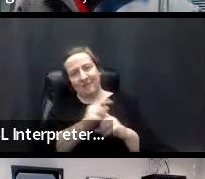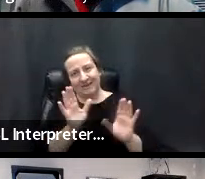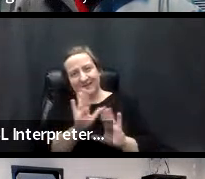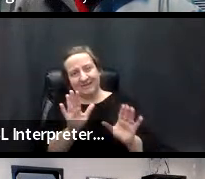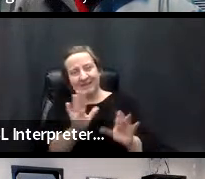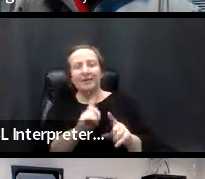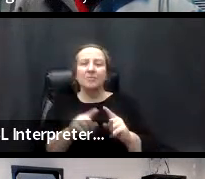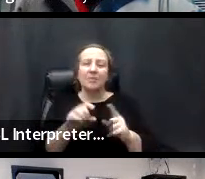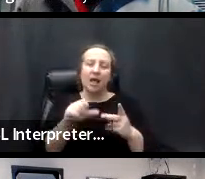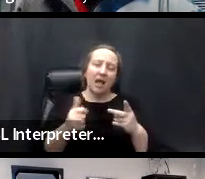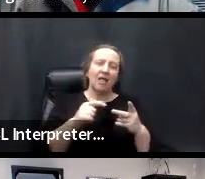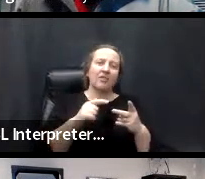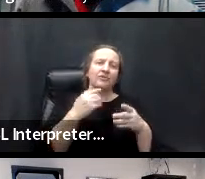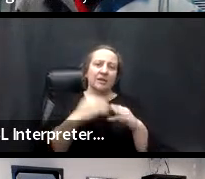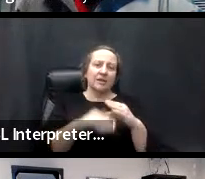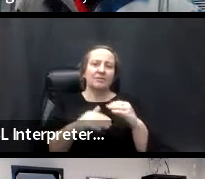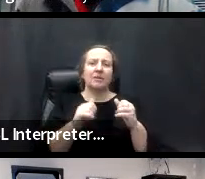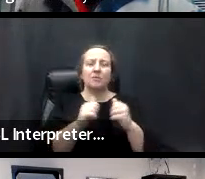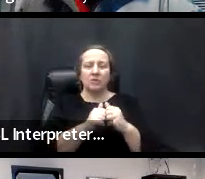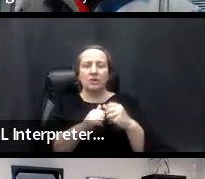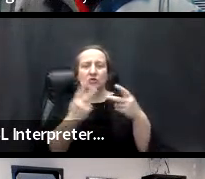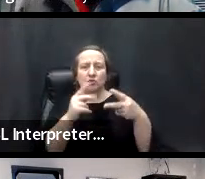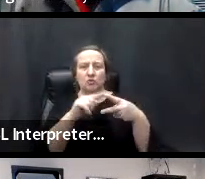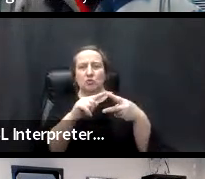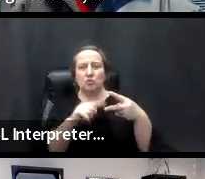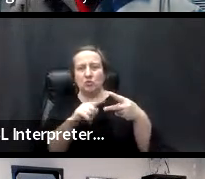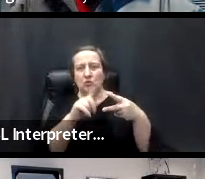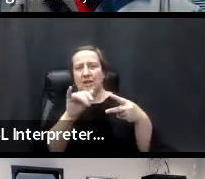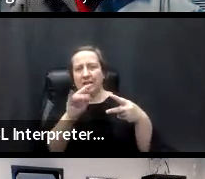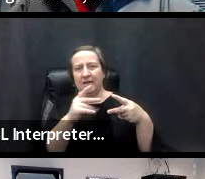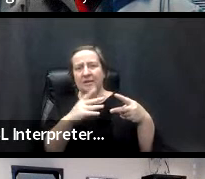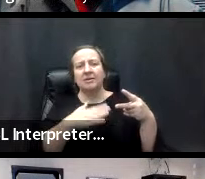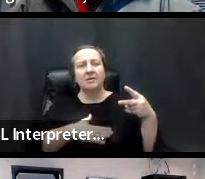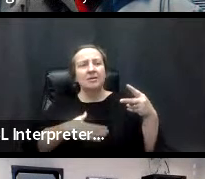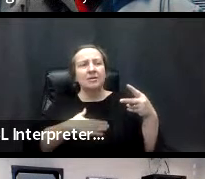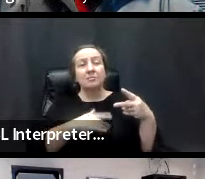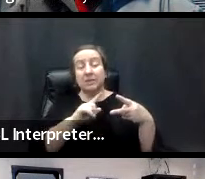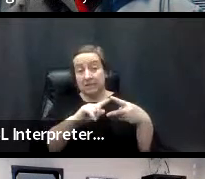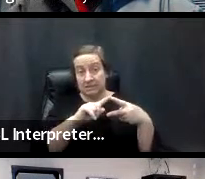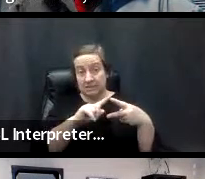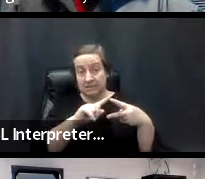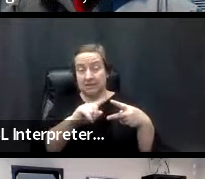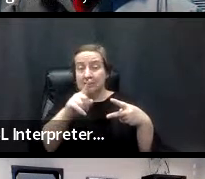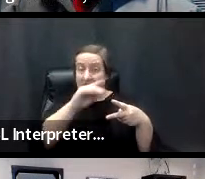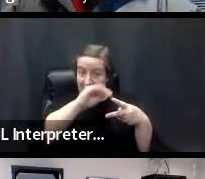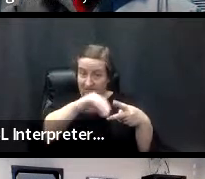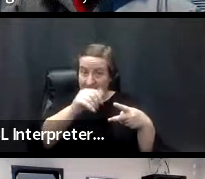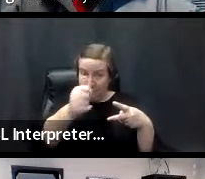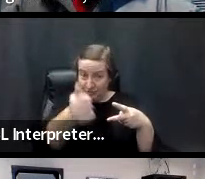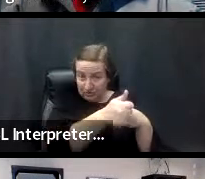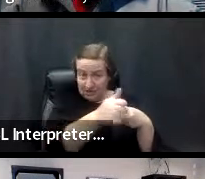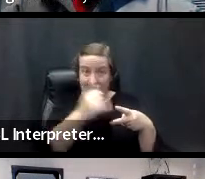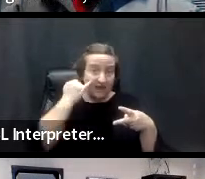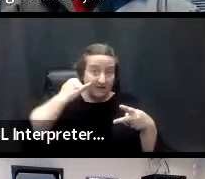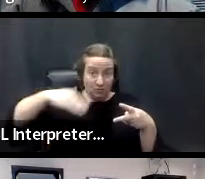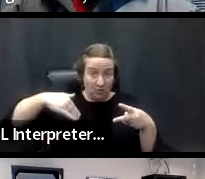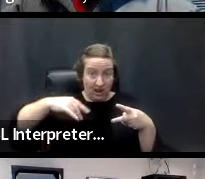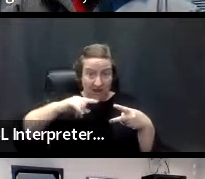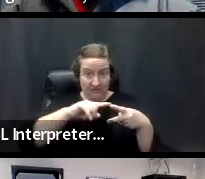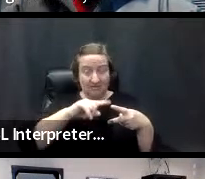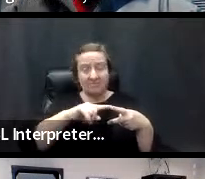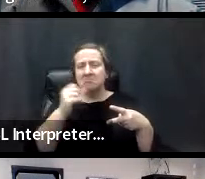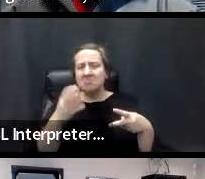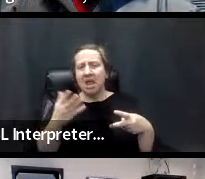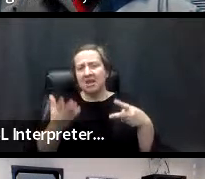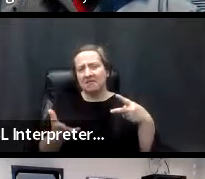there will be an email with 2 different links. And I just want to ask if each of you can, first of all, fill it out yourself if you haven't already. Many of